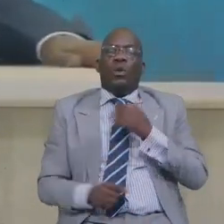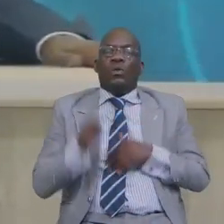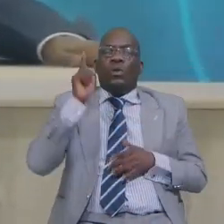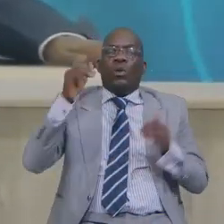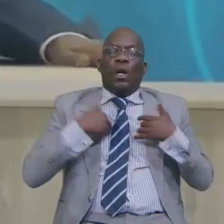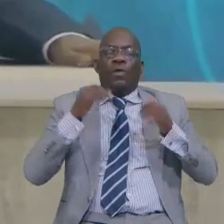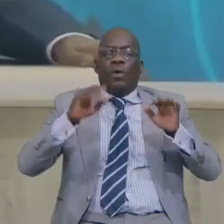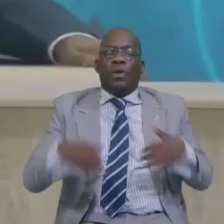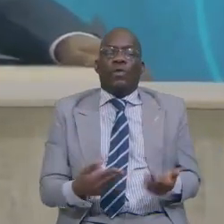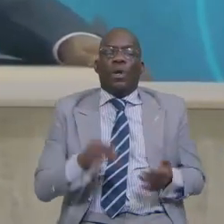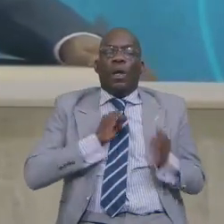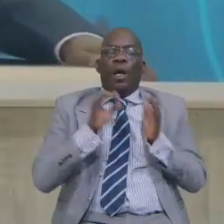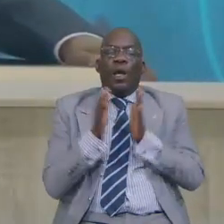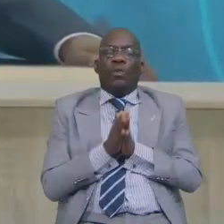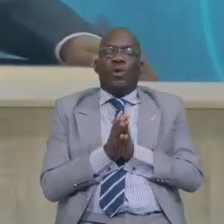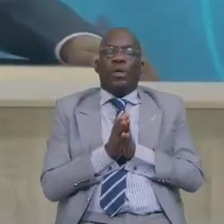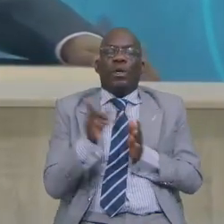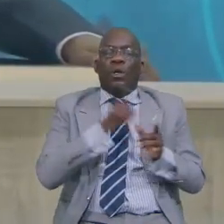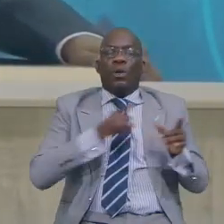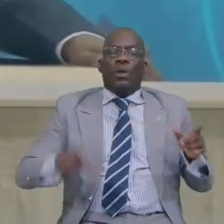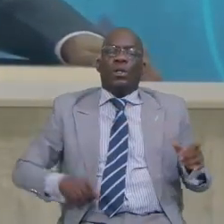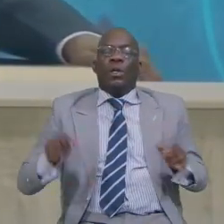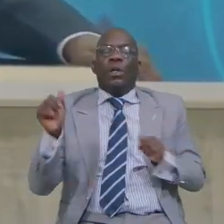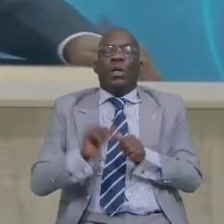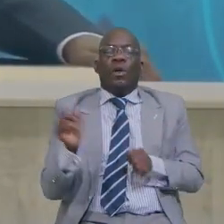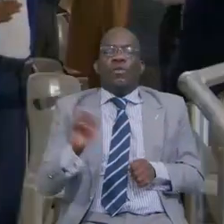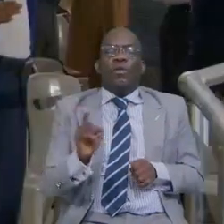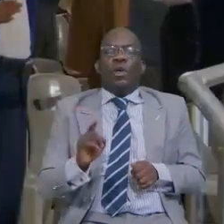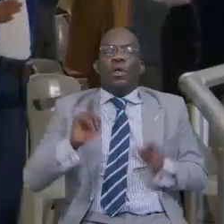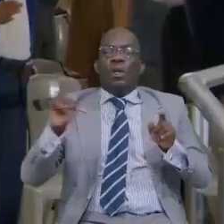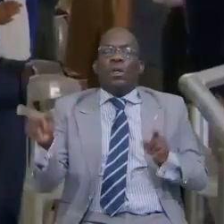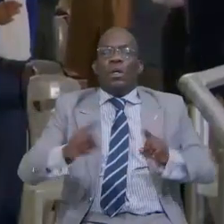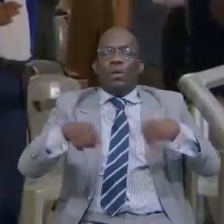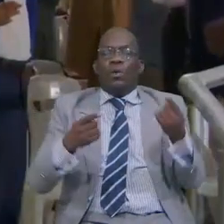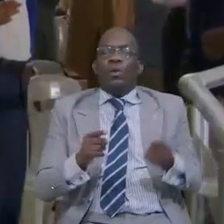Lord, everywhere they go, they'll be successful for you.